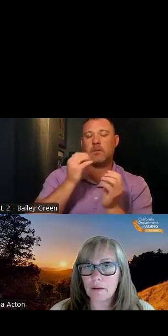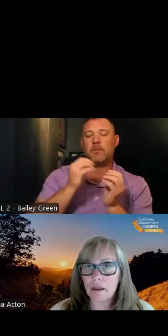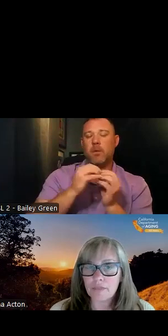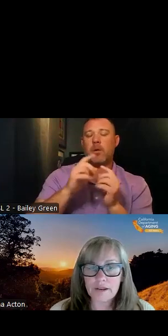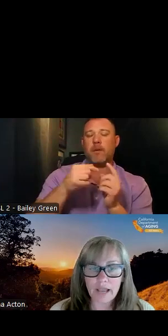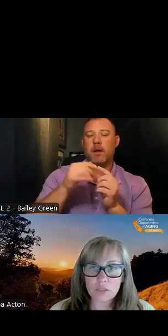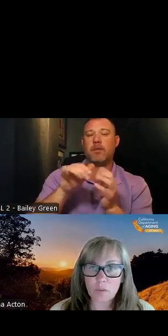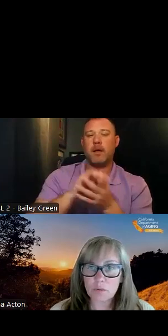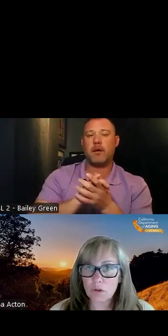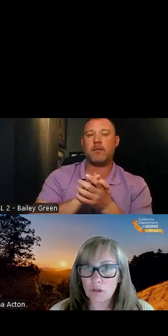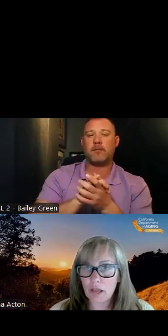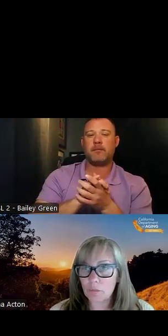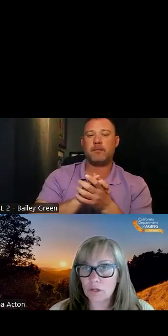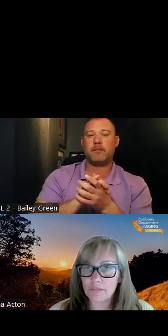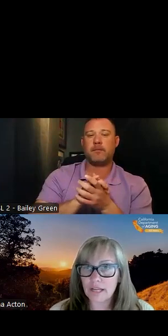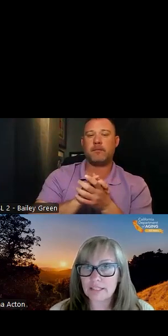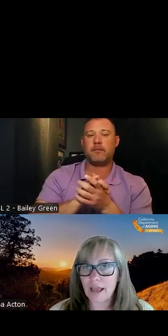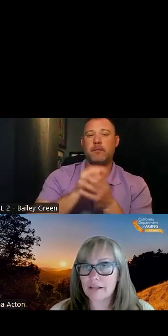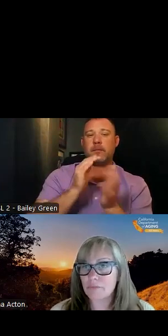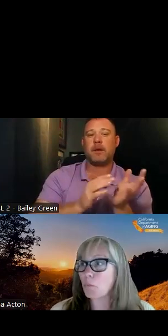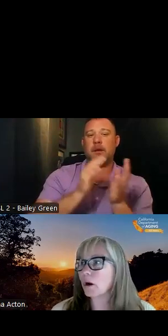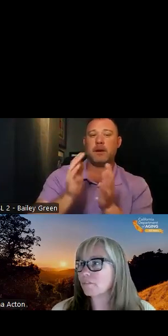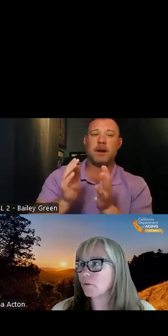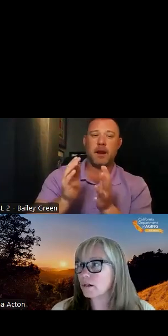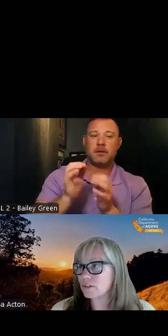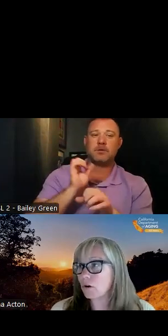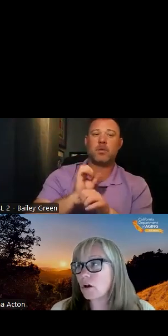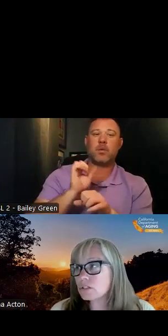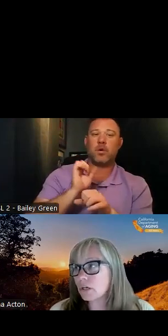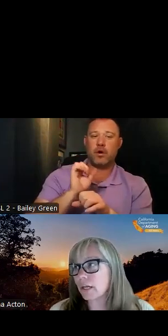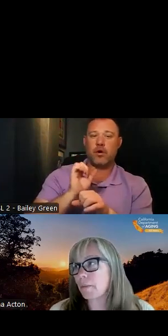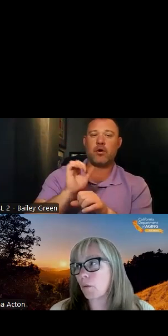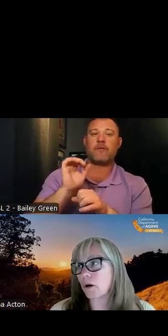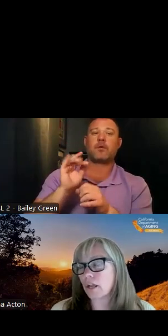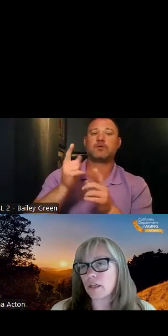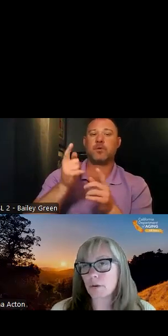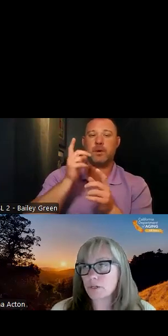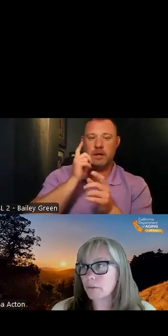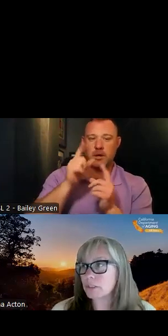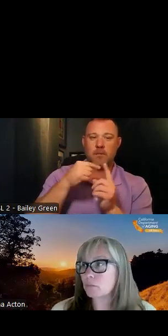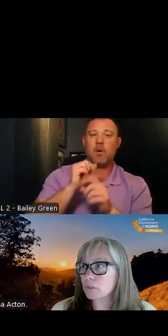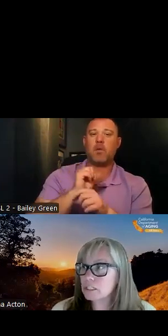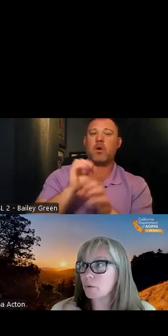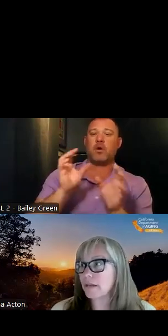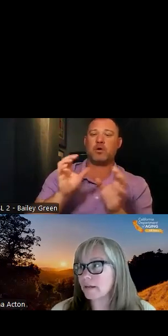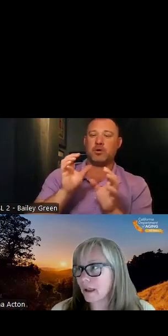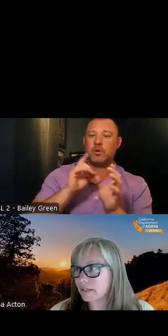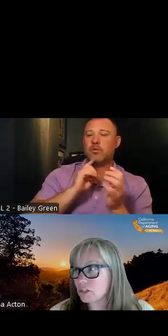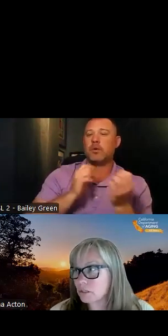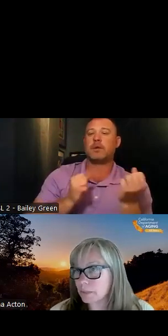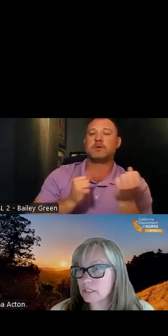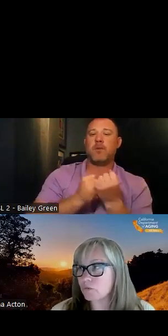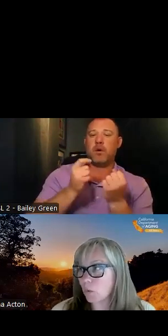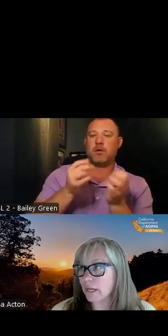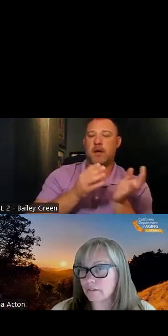up. The next one, we'll go to the next slide, is around workforce. So you're also going to hear about work that we're doing to really support that